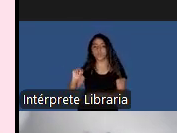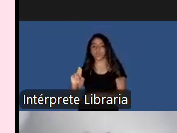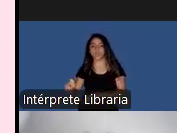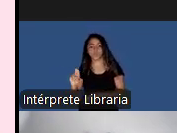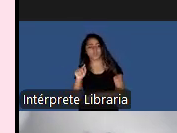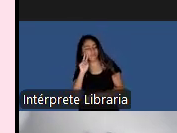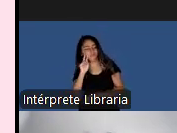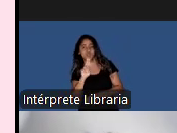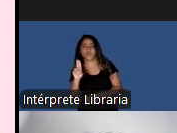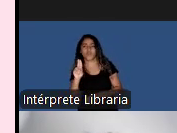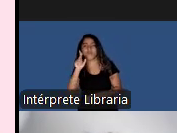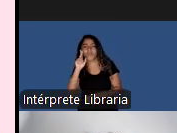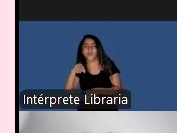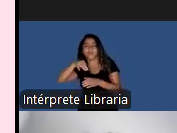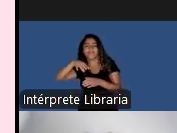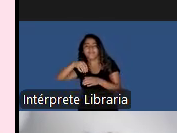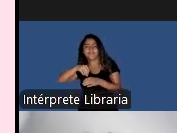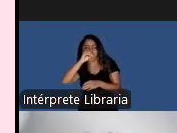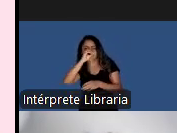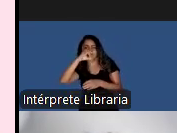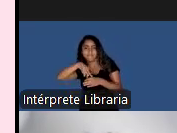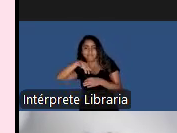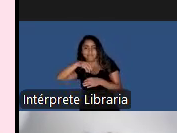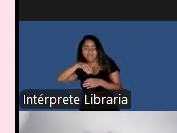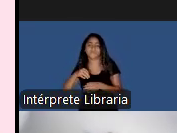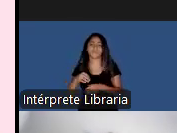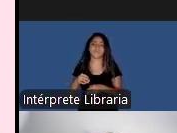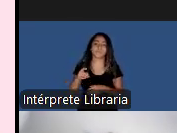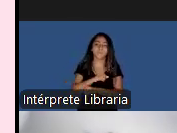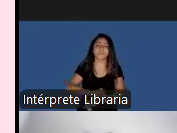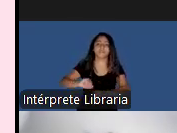launch of this product with BV. It's a CDB product.